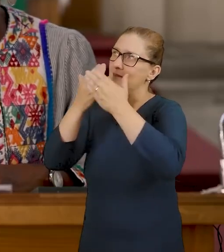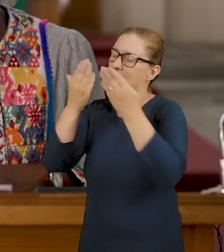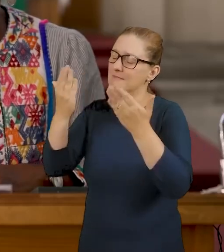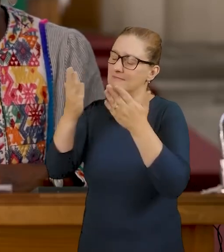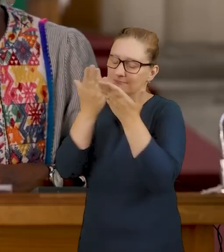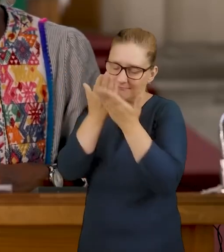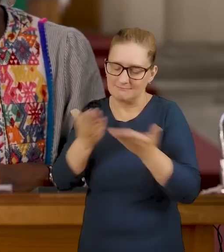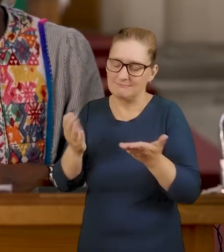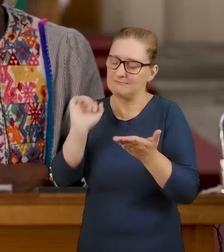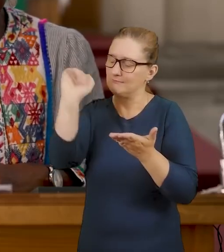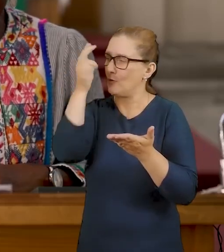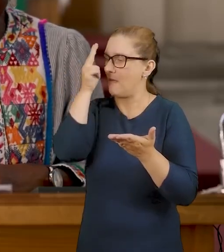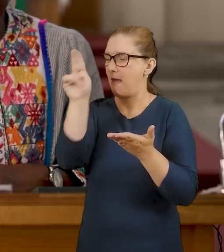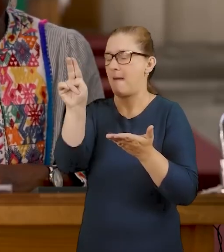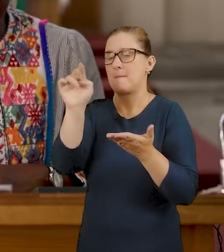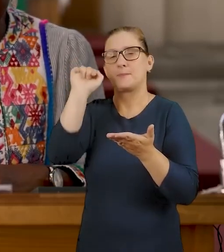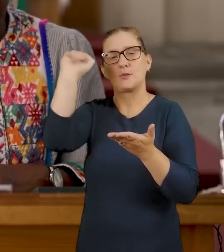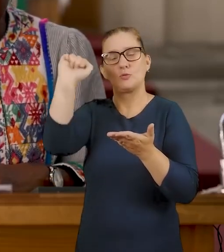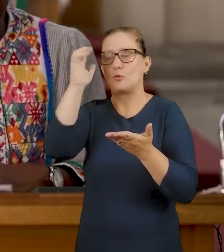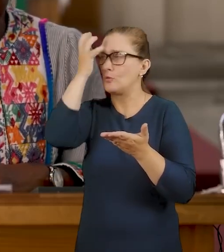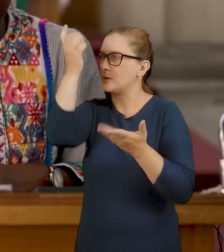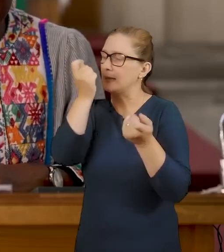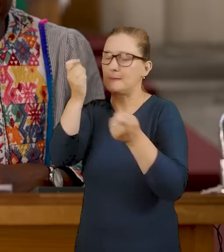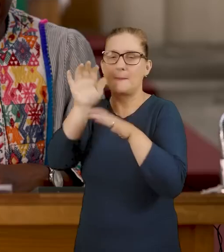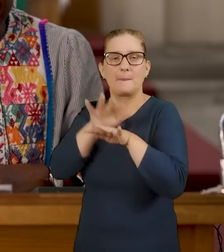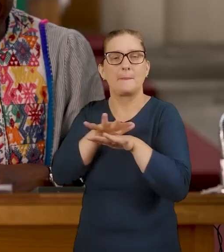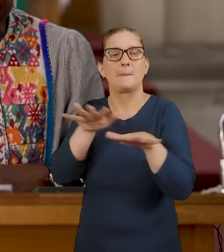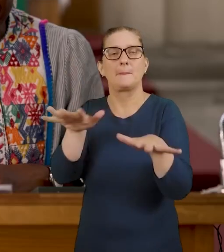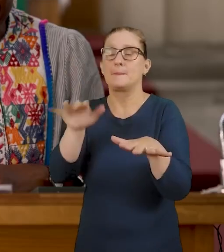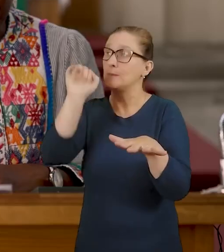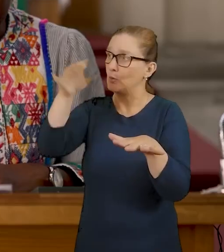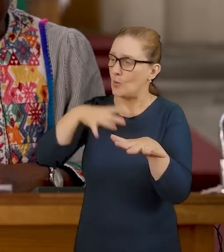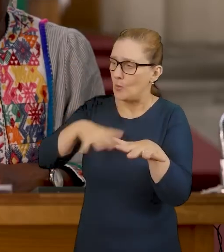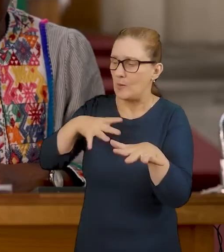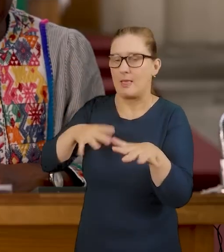in heaven, hallowed be your name. Your